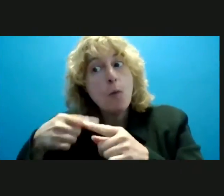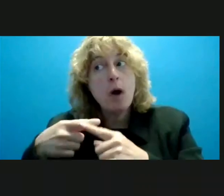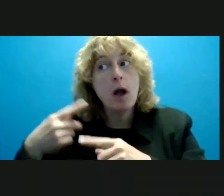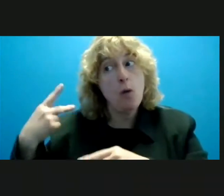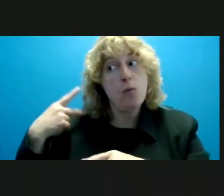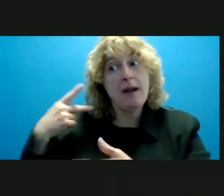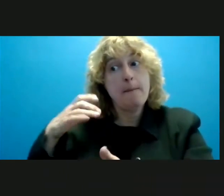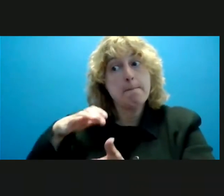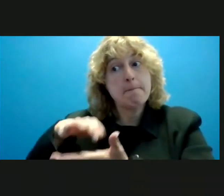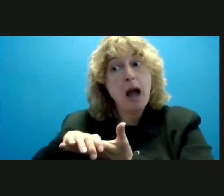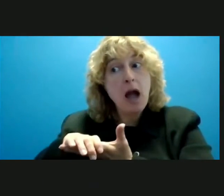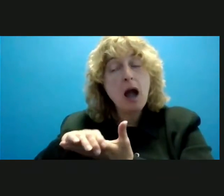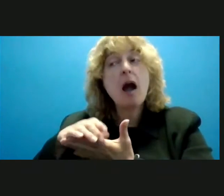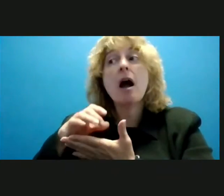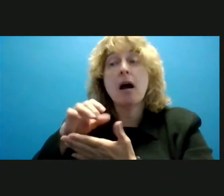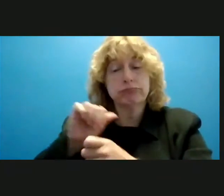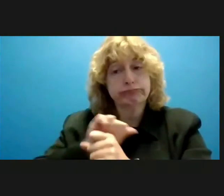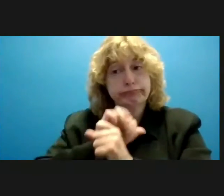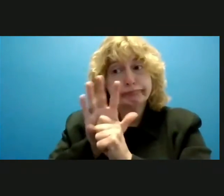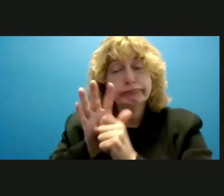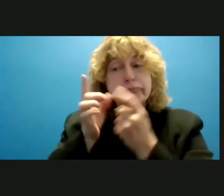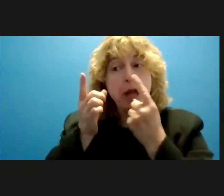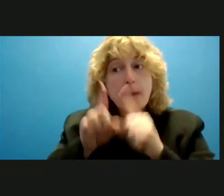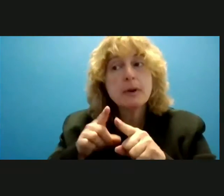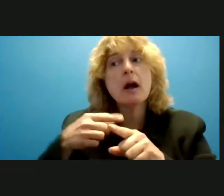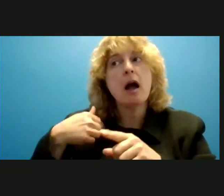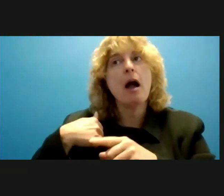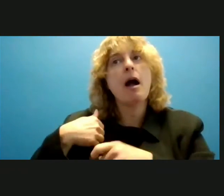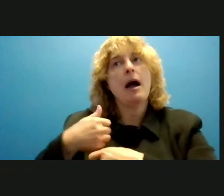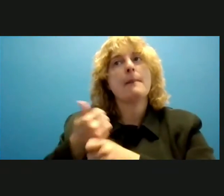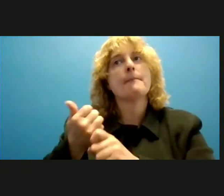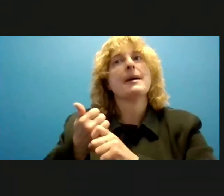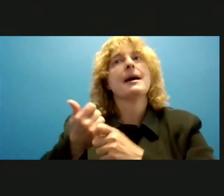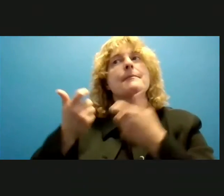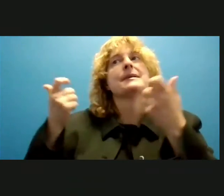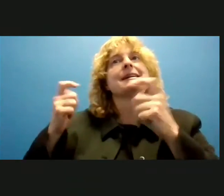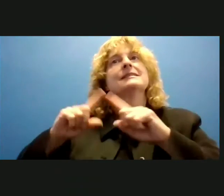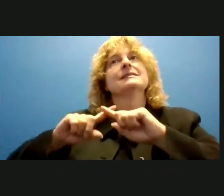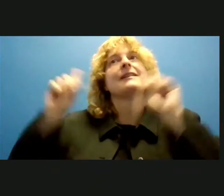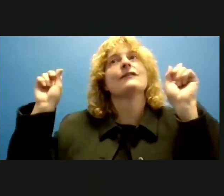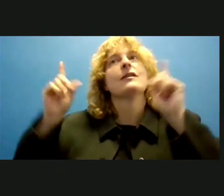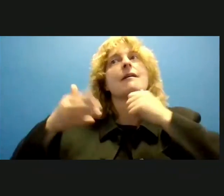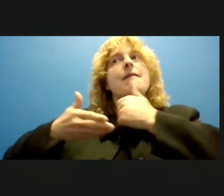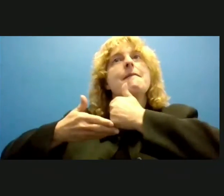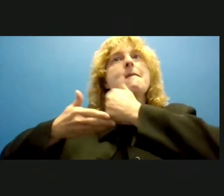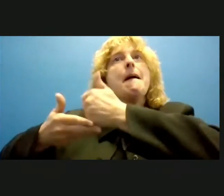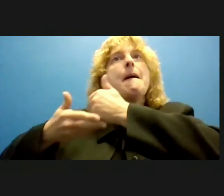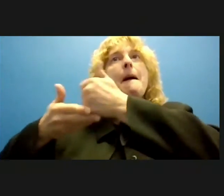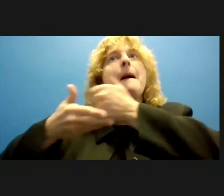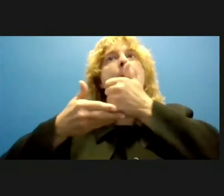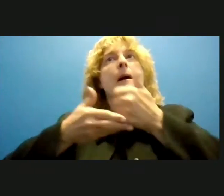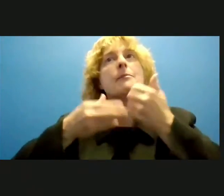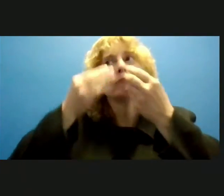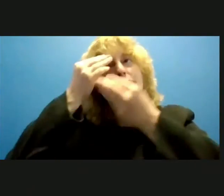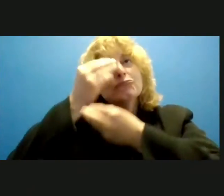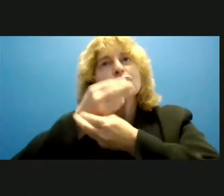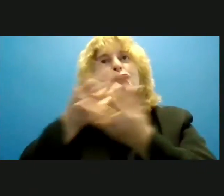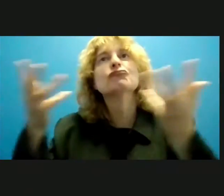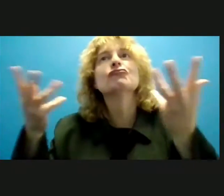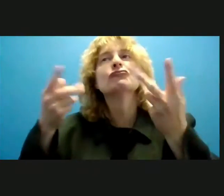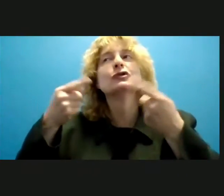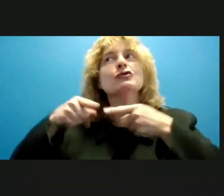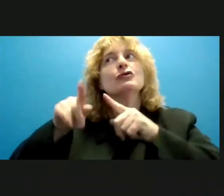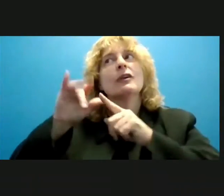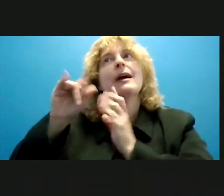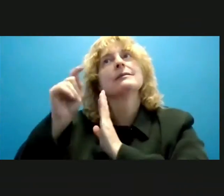difference during that time period. So, Hannah, I really appreciate you. And so, as we think about the people that are so essential